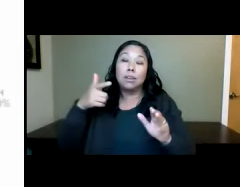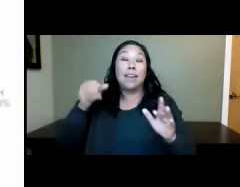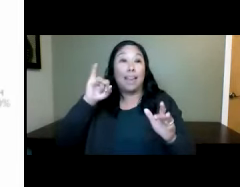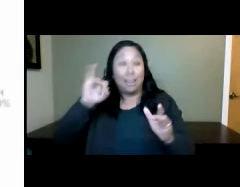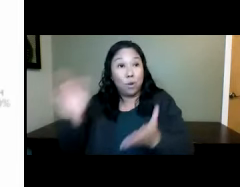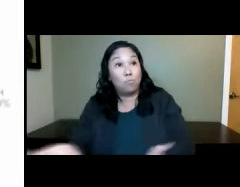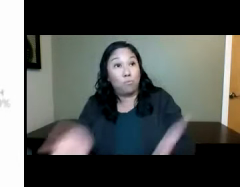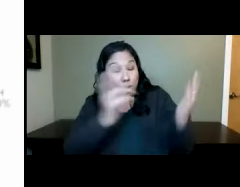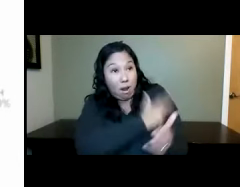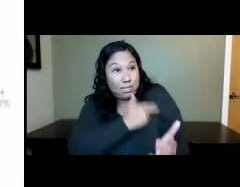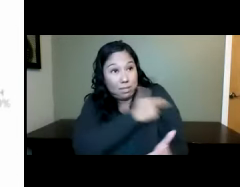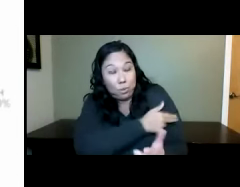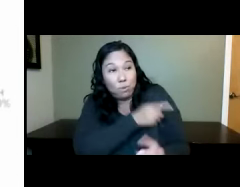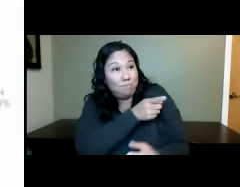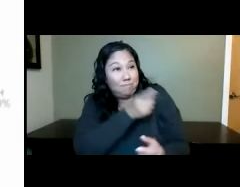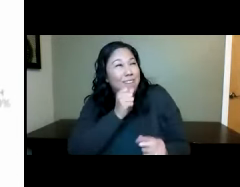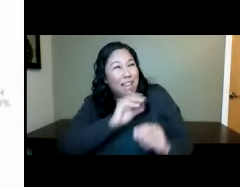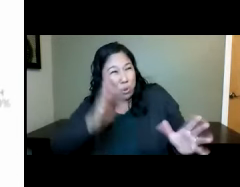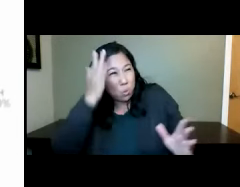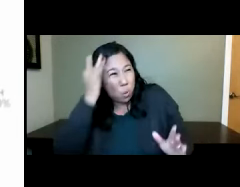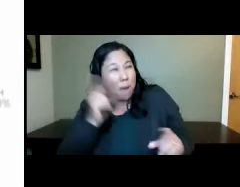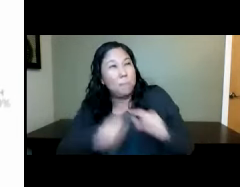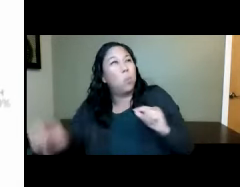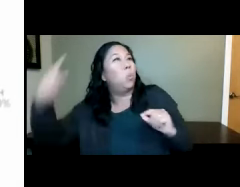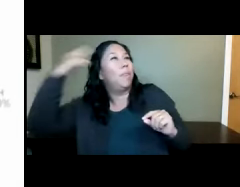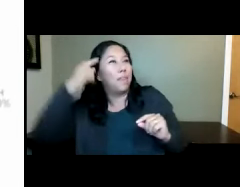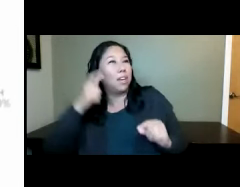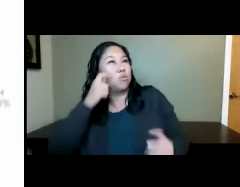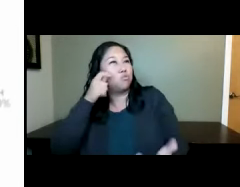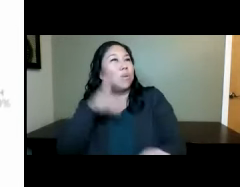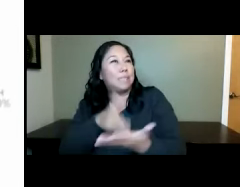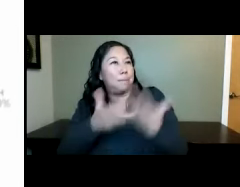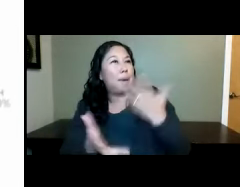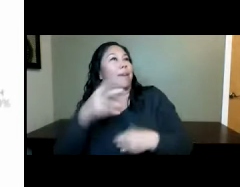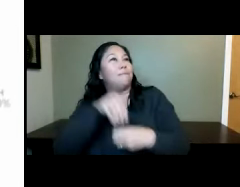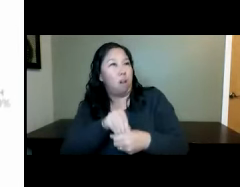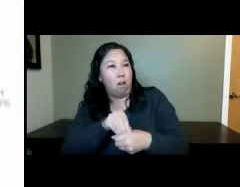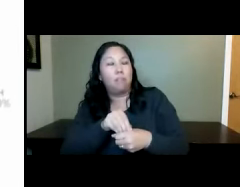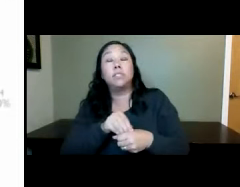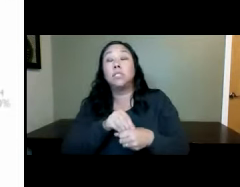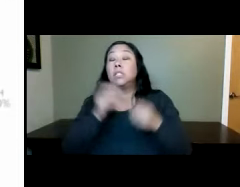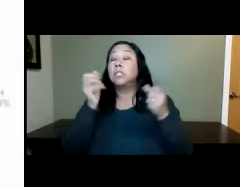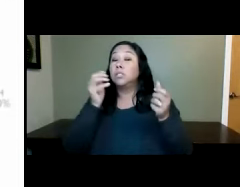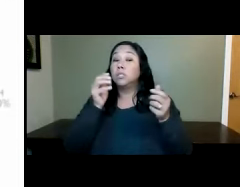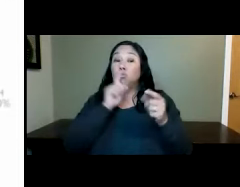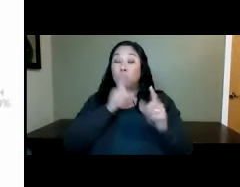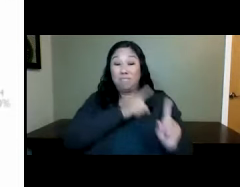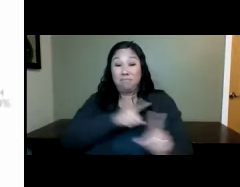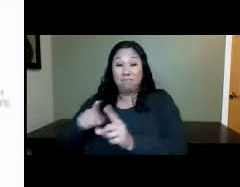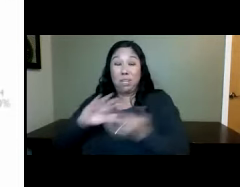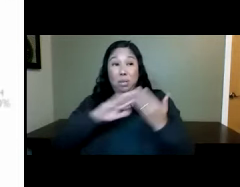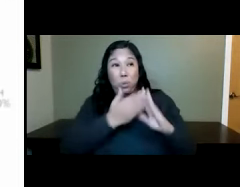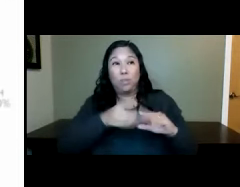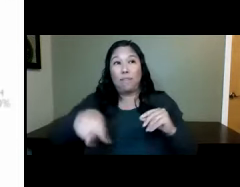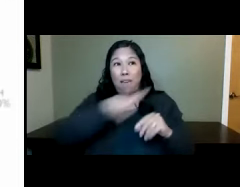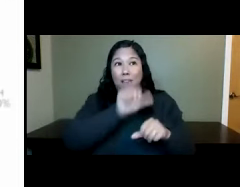completely clear why, but there's a belief that racism plays a role, that a lot of these certain communities are placed at the front